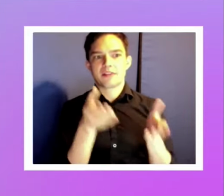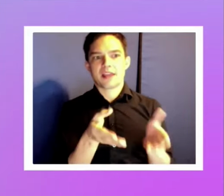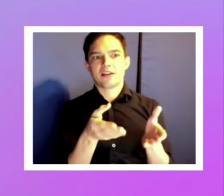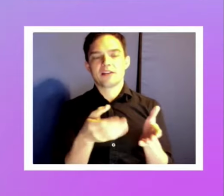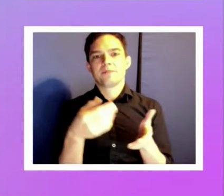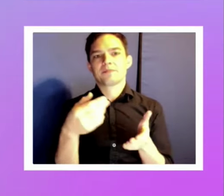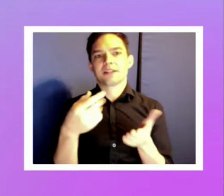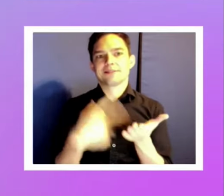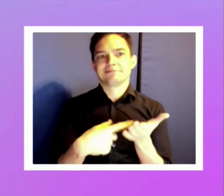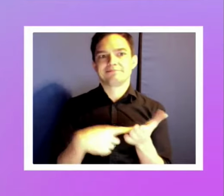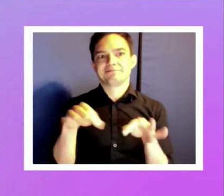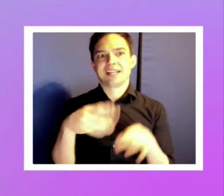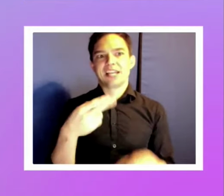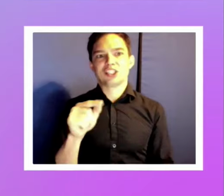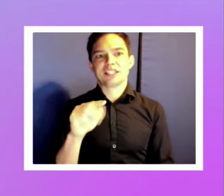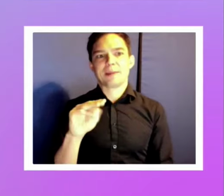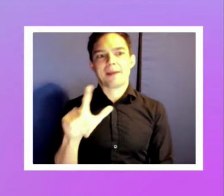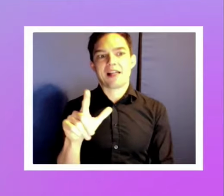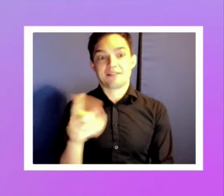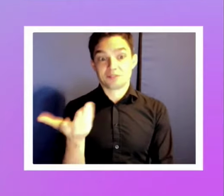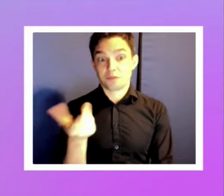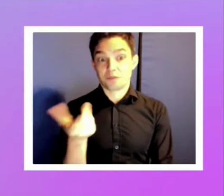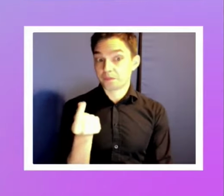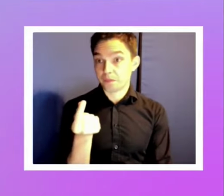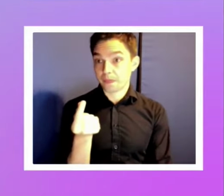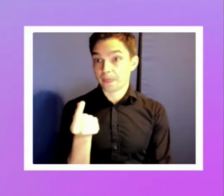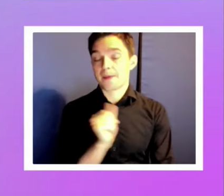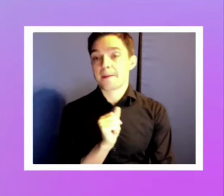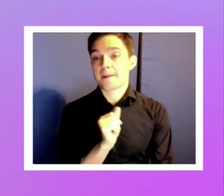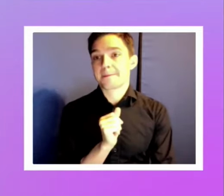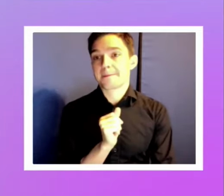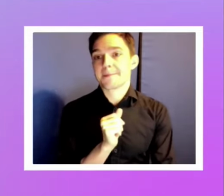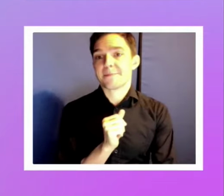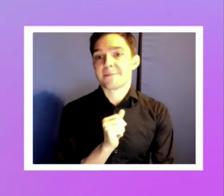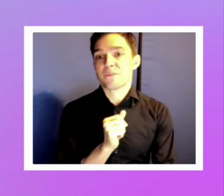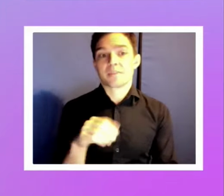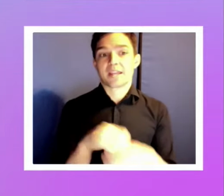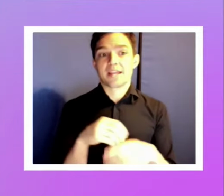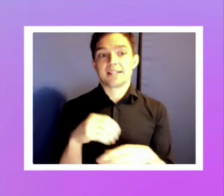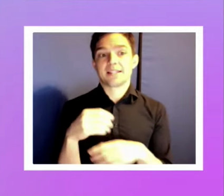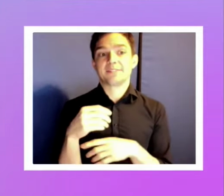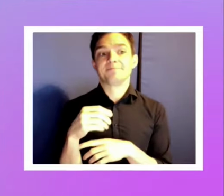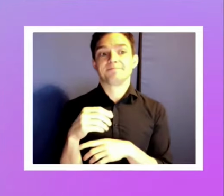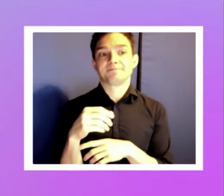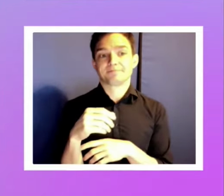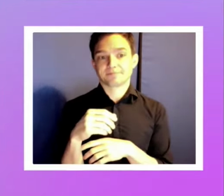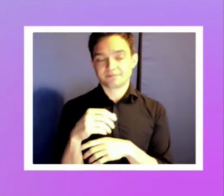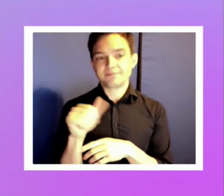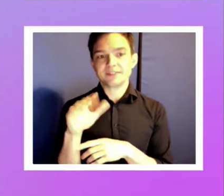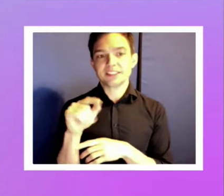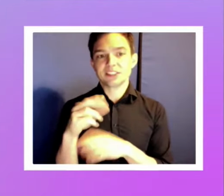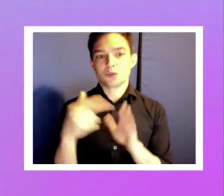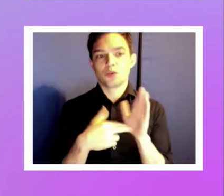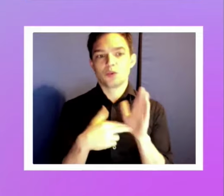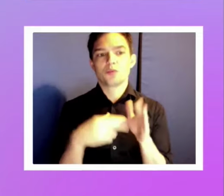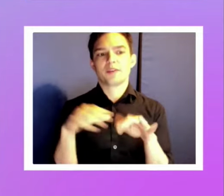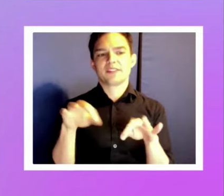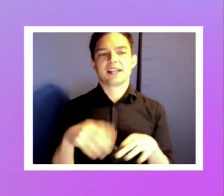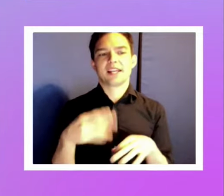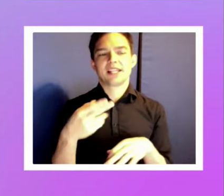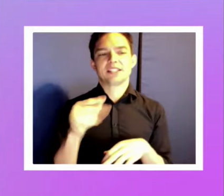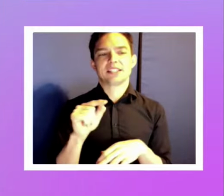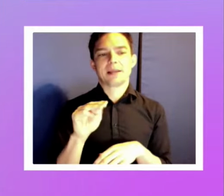HTML. So what we did in the ACT rule, we've defined an HTML web page,